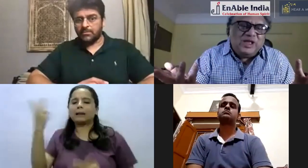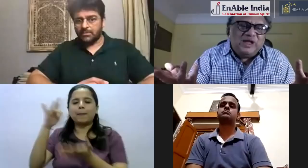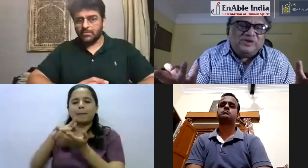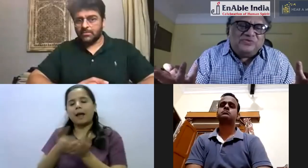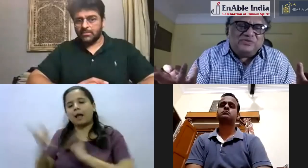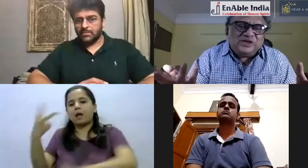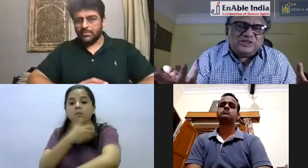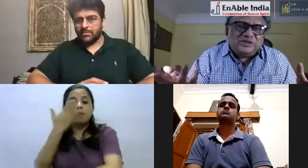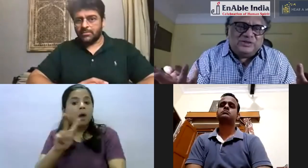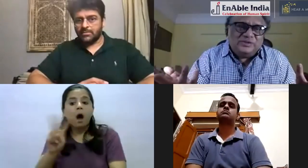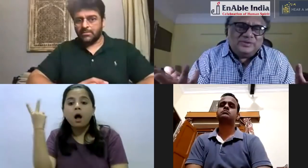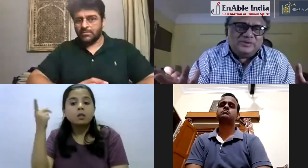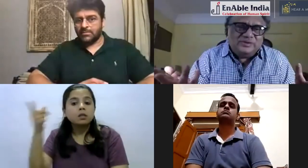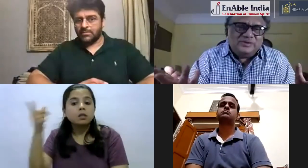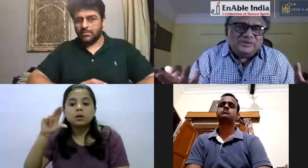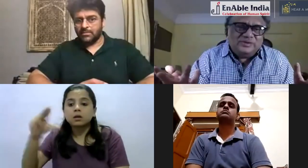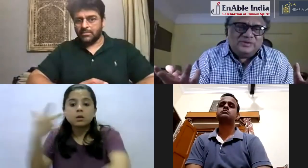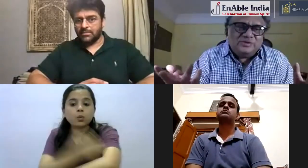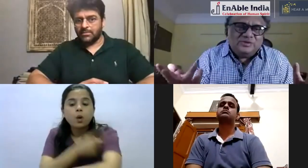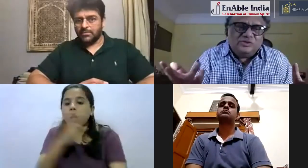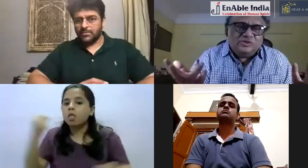he may have different vaccine.